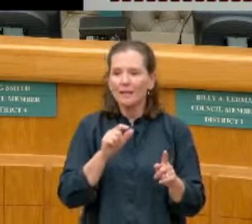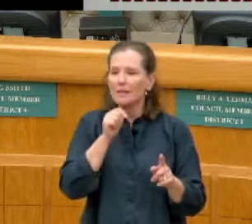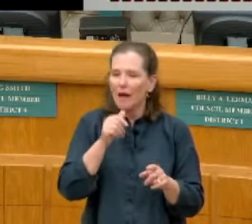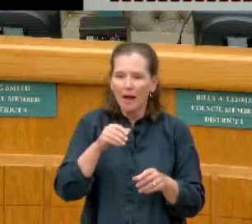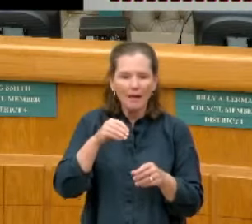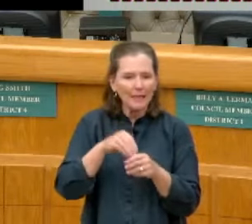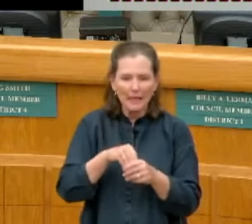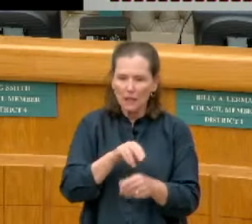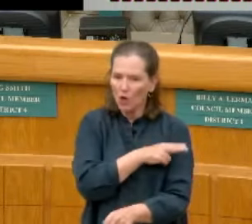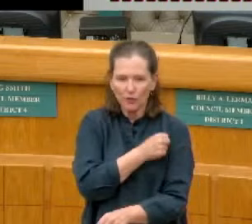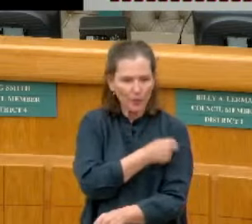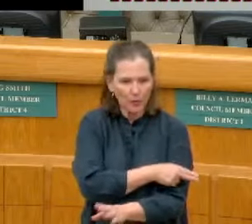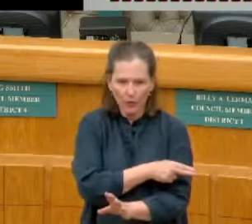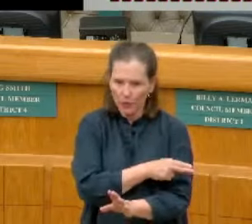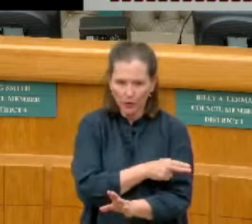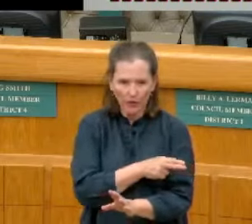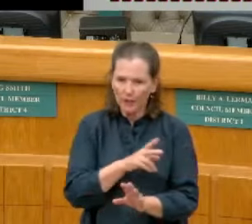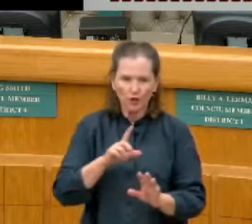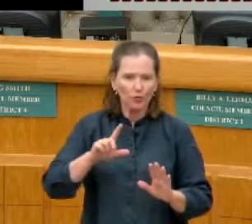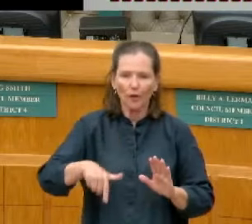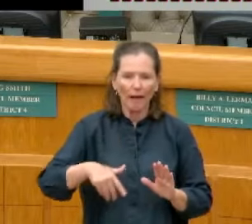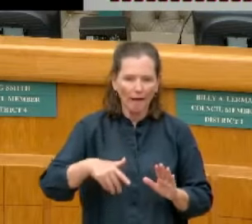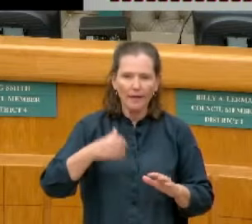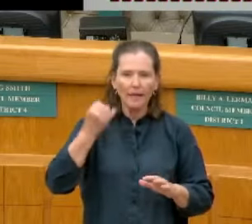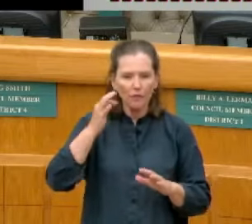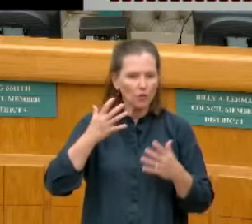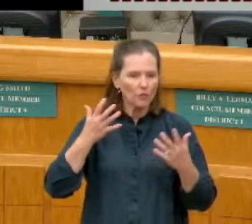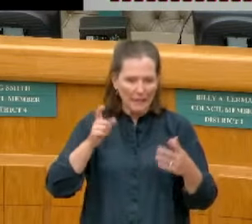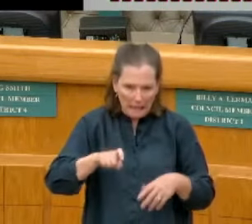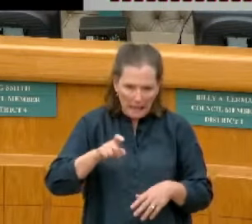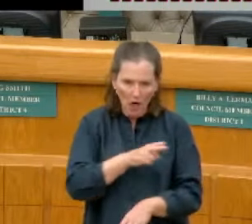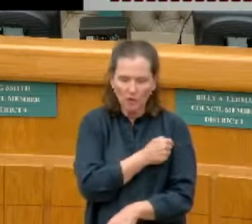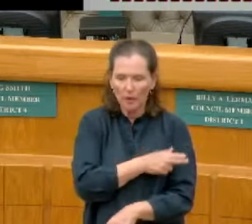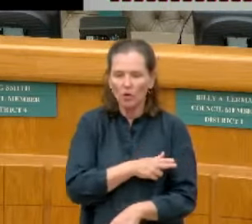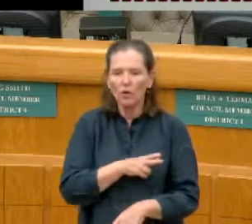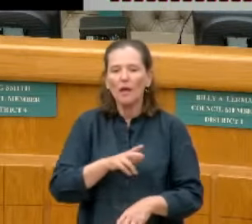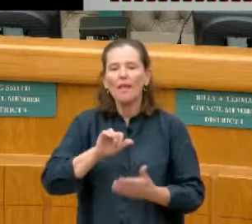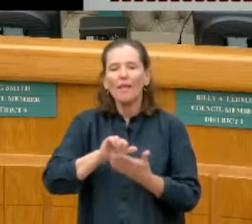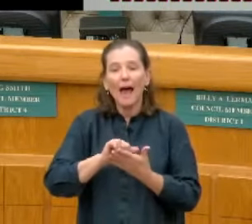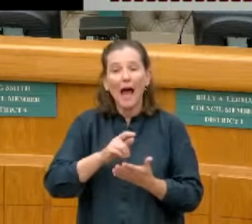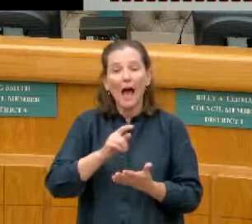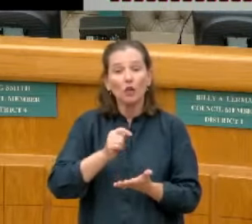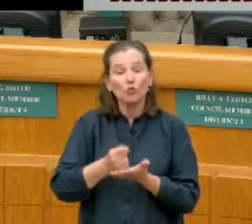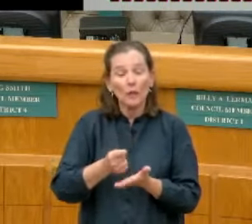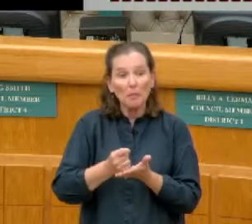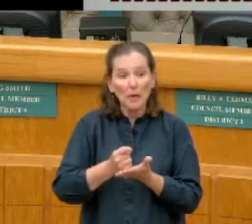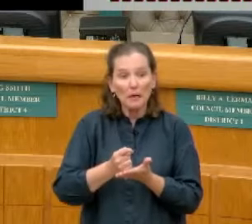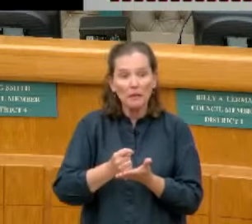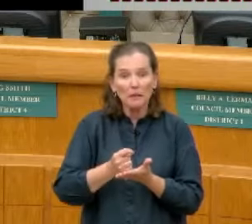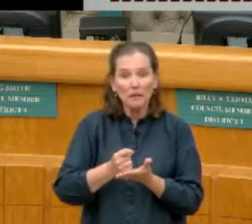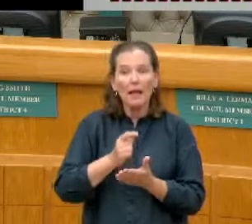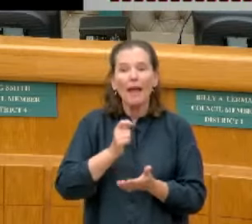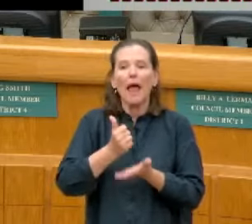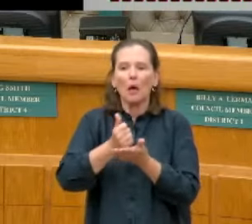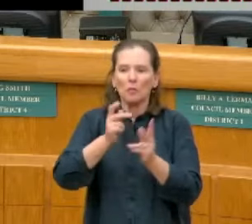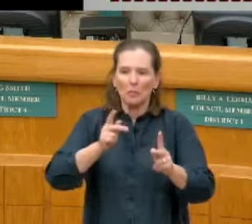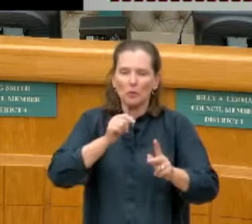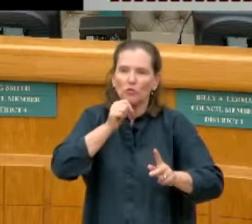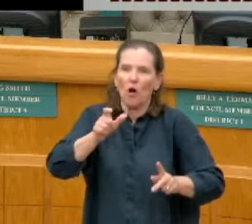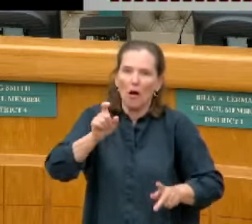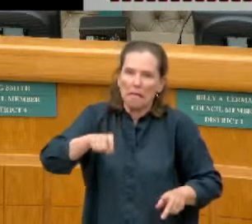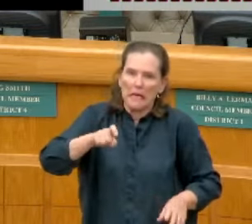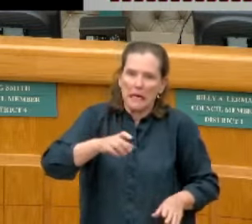monoclonals. It's too late at that point. This treatment is 70% effective at avoiding hospitalizations and